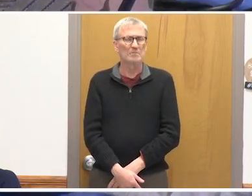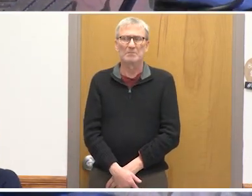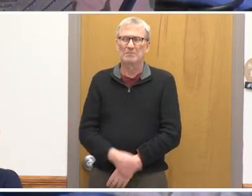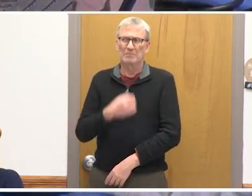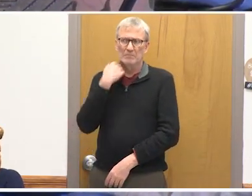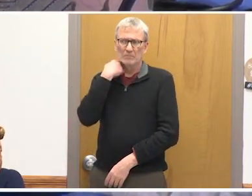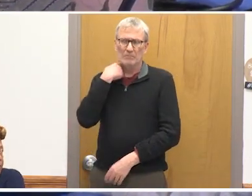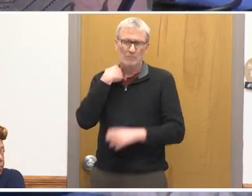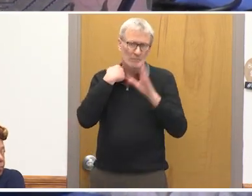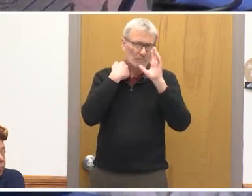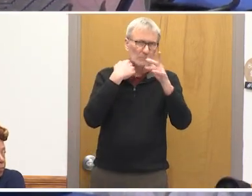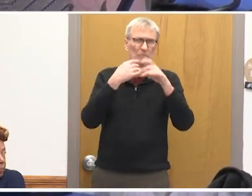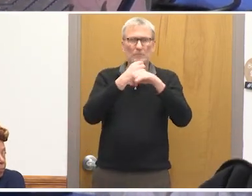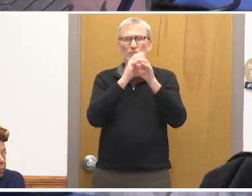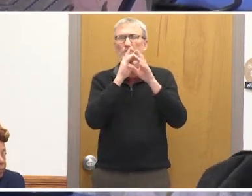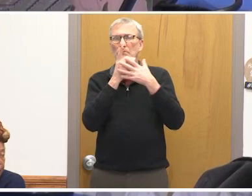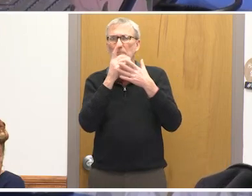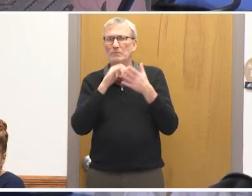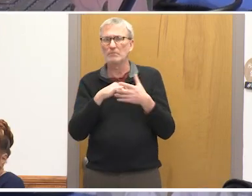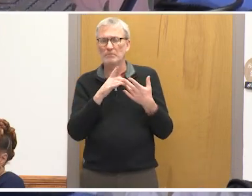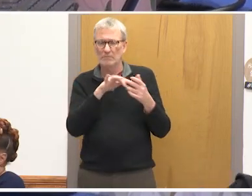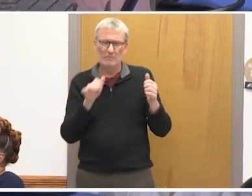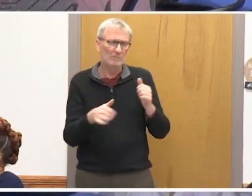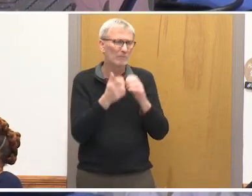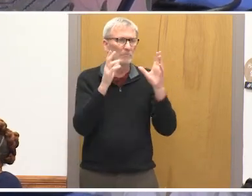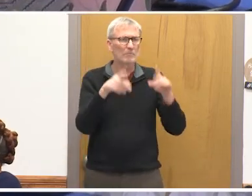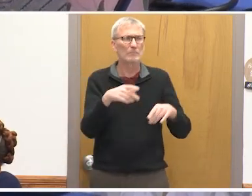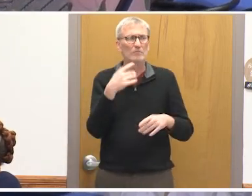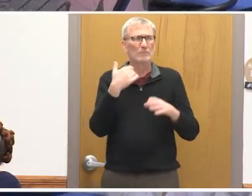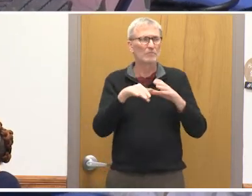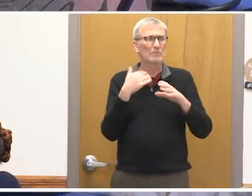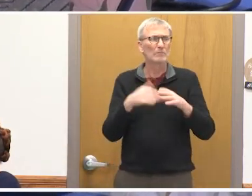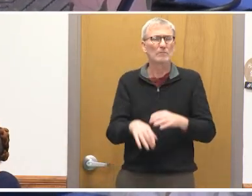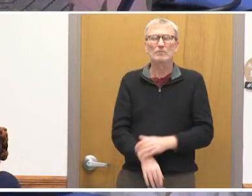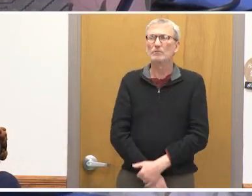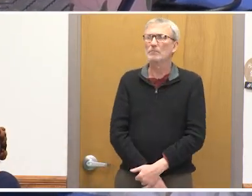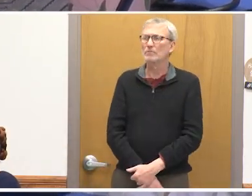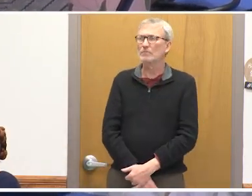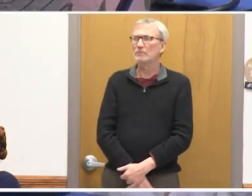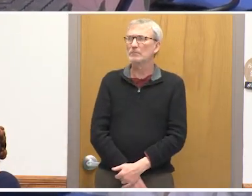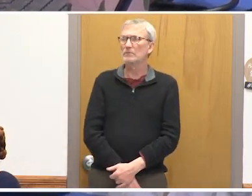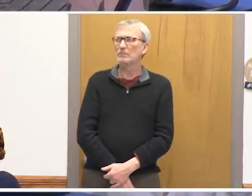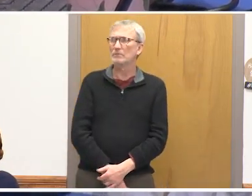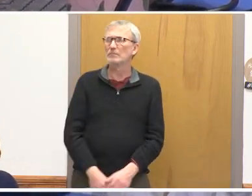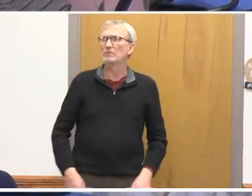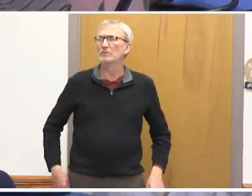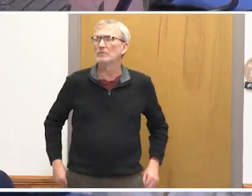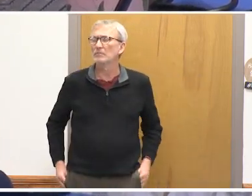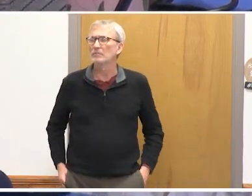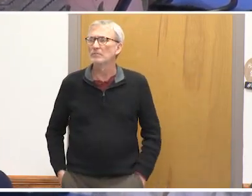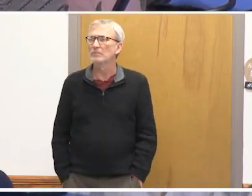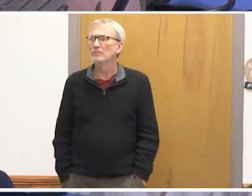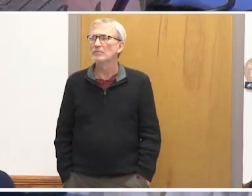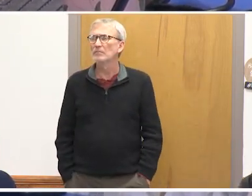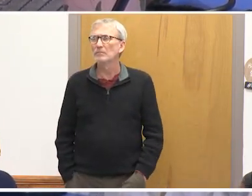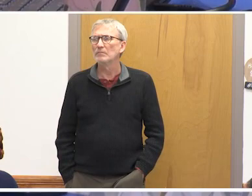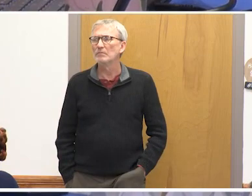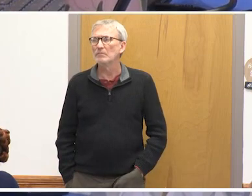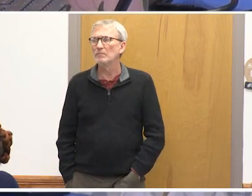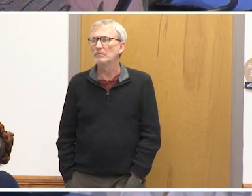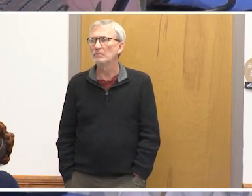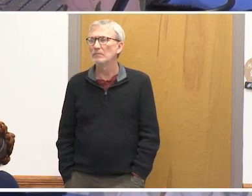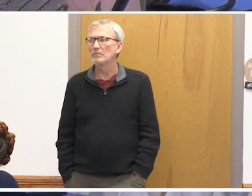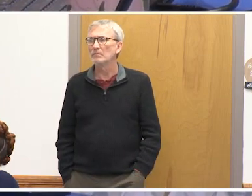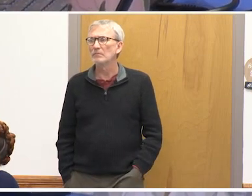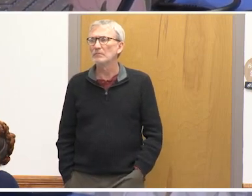and make sure that information is shared in the follow-up email to everyone who signed in to this meeting, as well as on the Engage page.